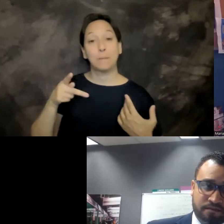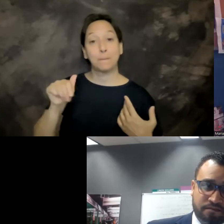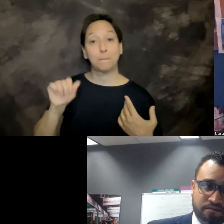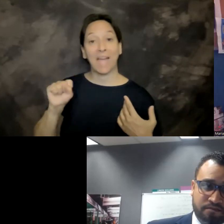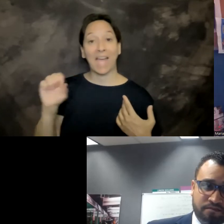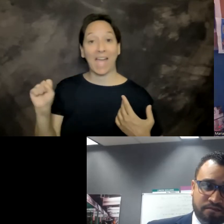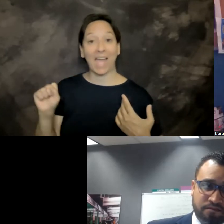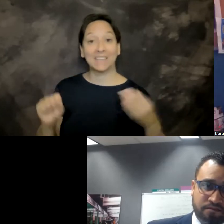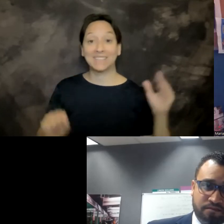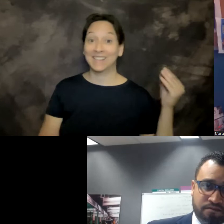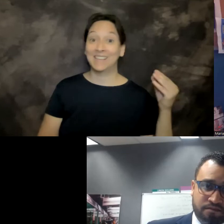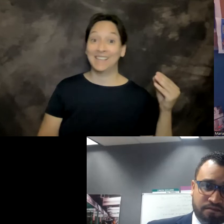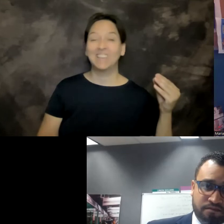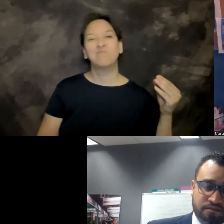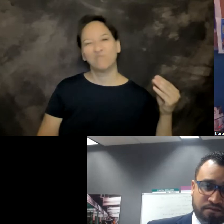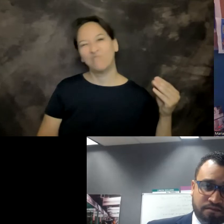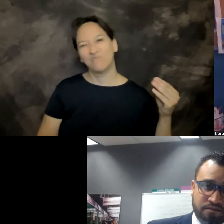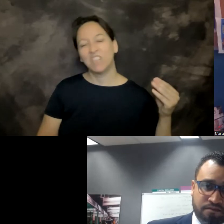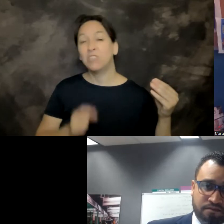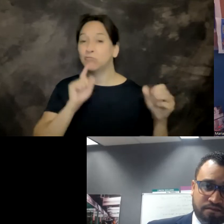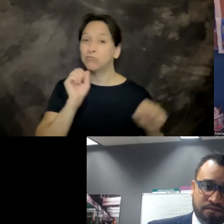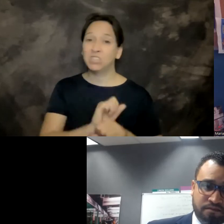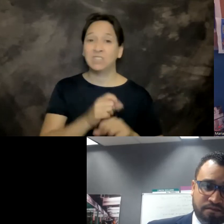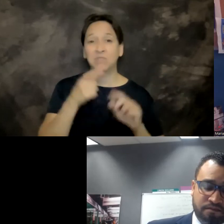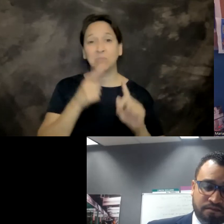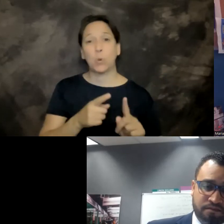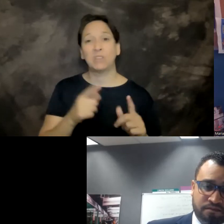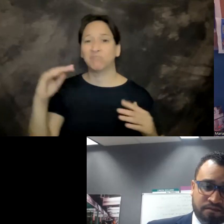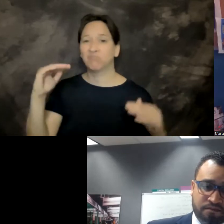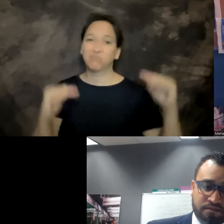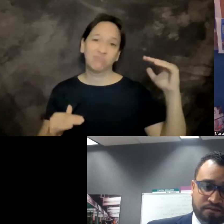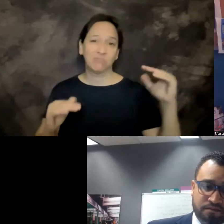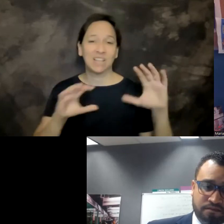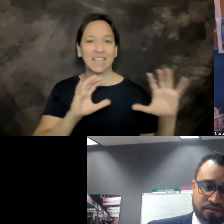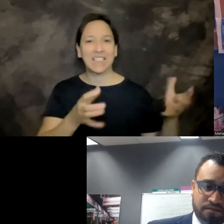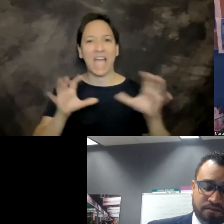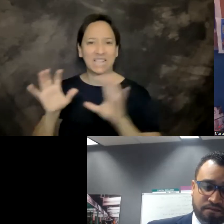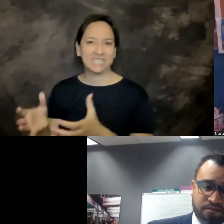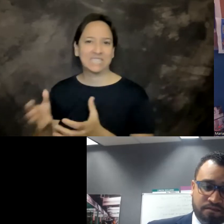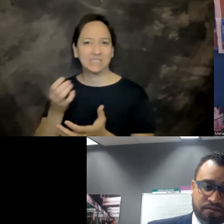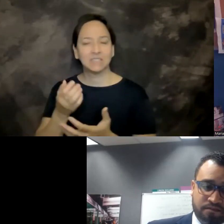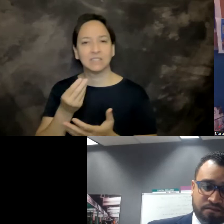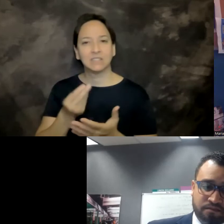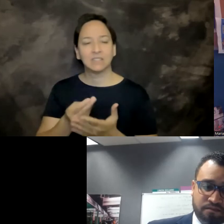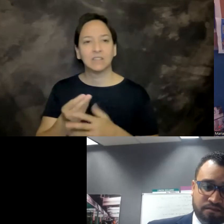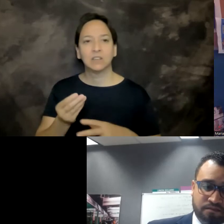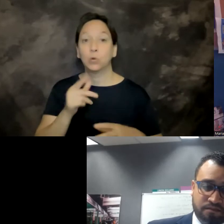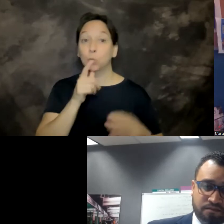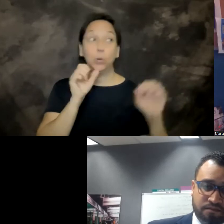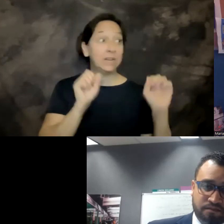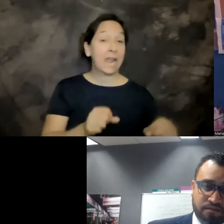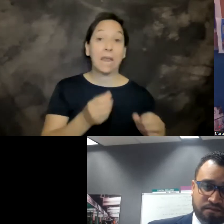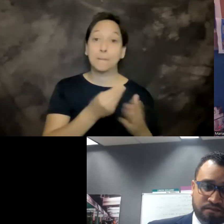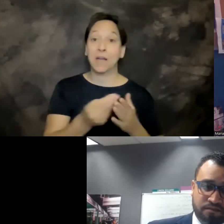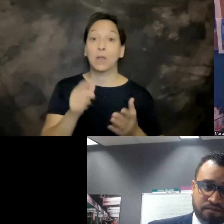the discrepancy is about class, right? The discrepancy is about equity and who has it, and those people who are able to buy a weekly